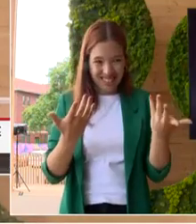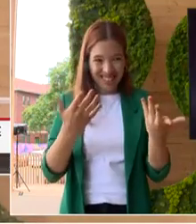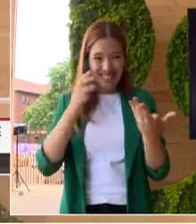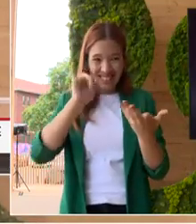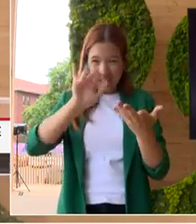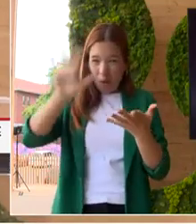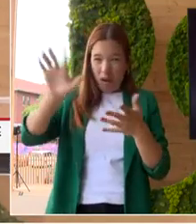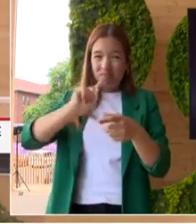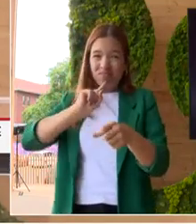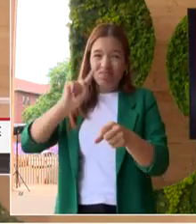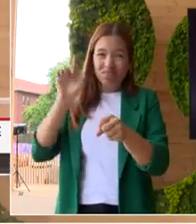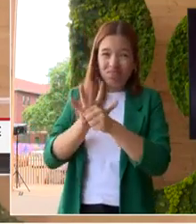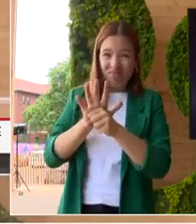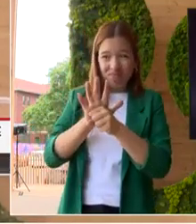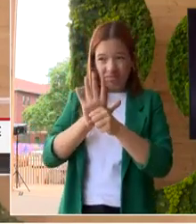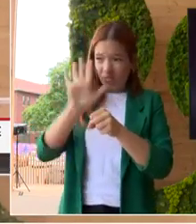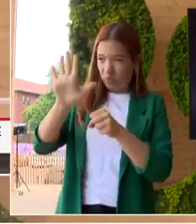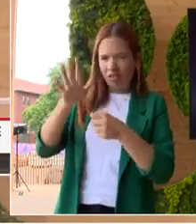single one.